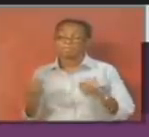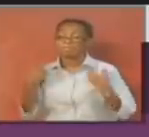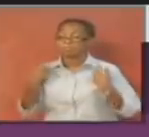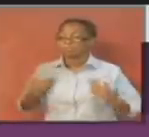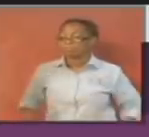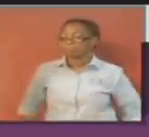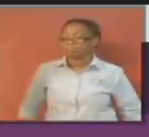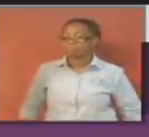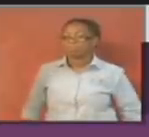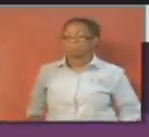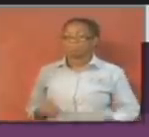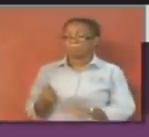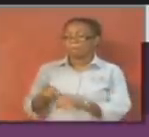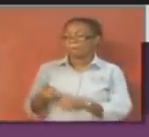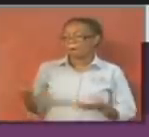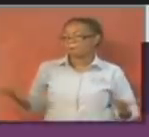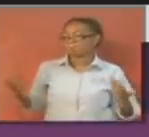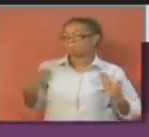we